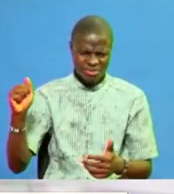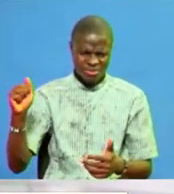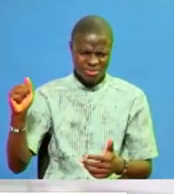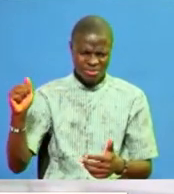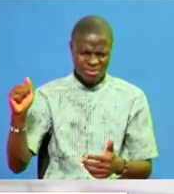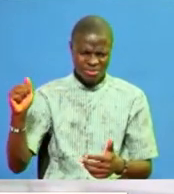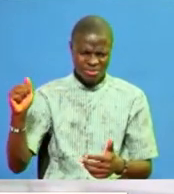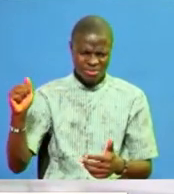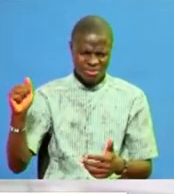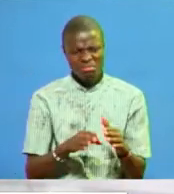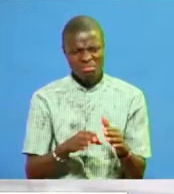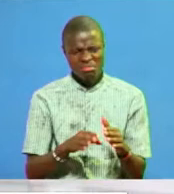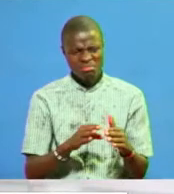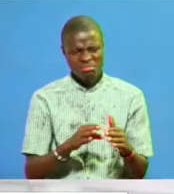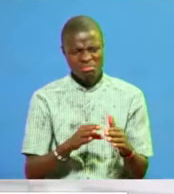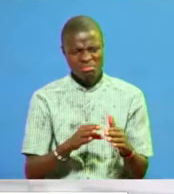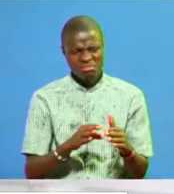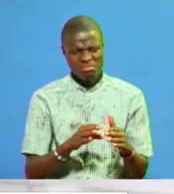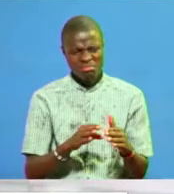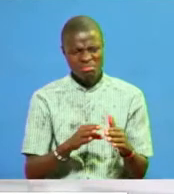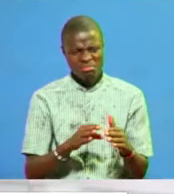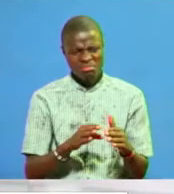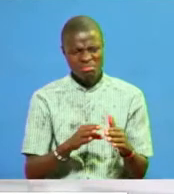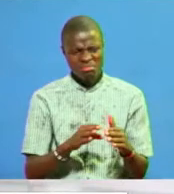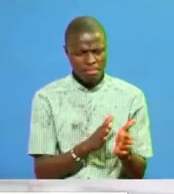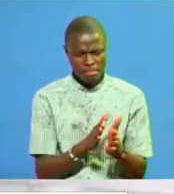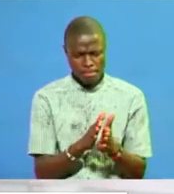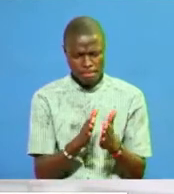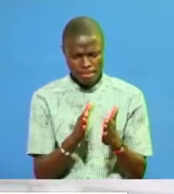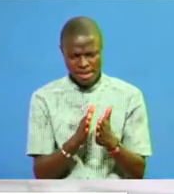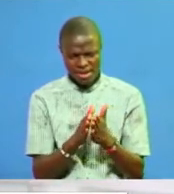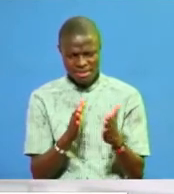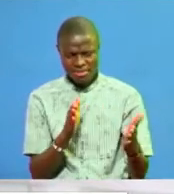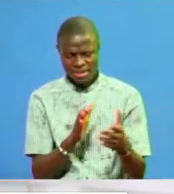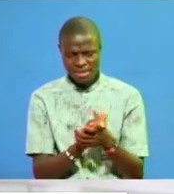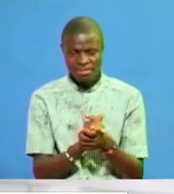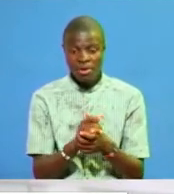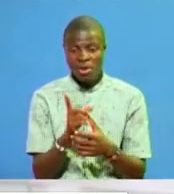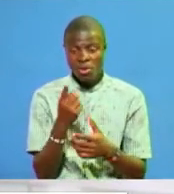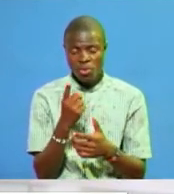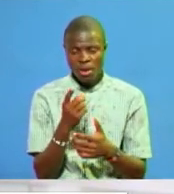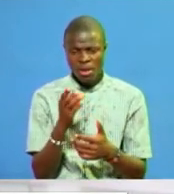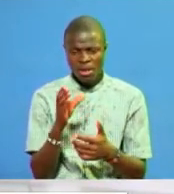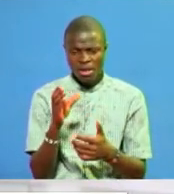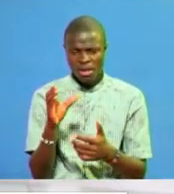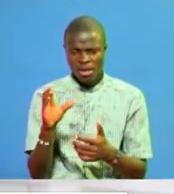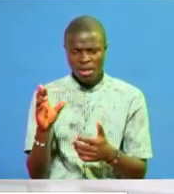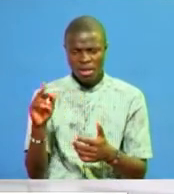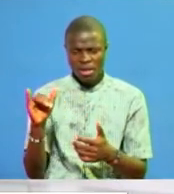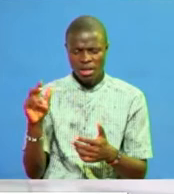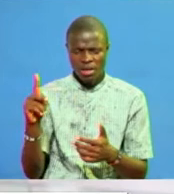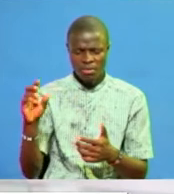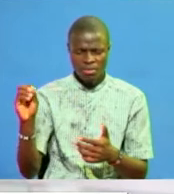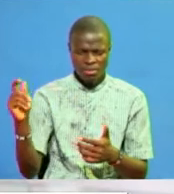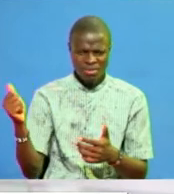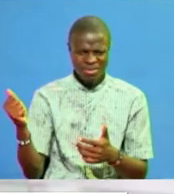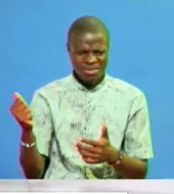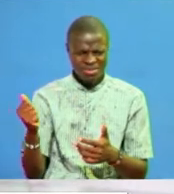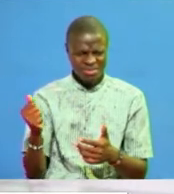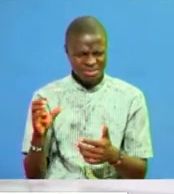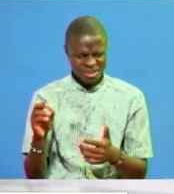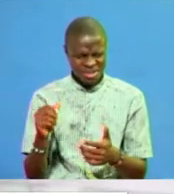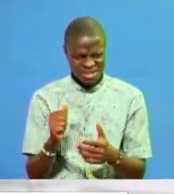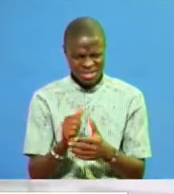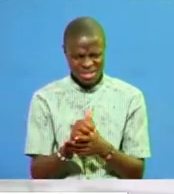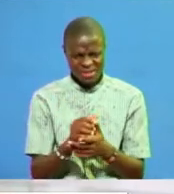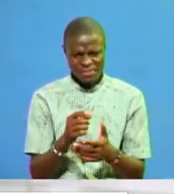popular commodity and mediums of exchange. Today we'll be focusing on one cryptocurrency, that is the Bitcoin, with Rufus Kamau.